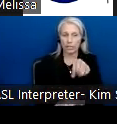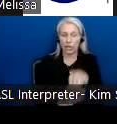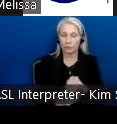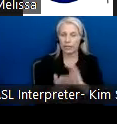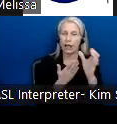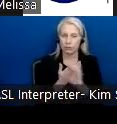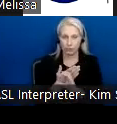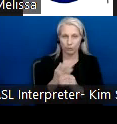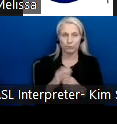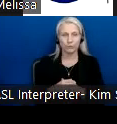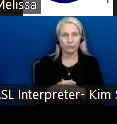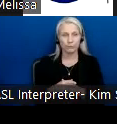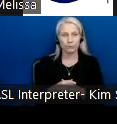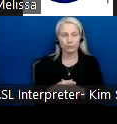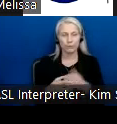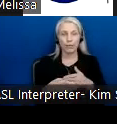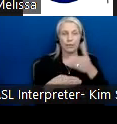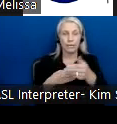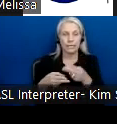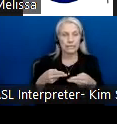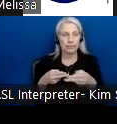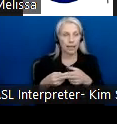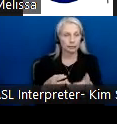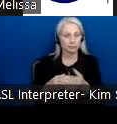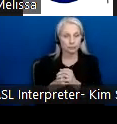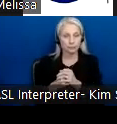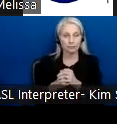calendar. And the next slide